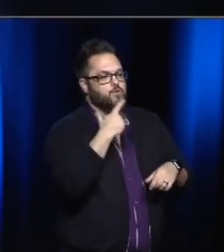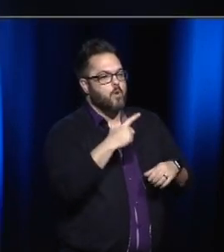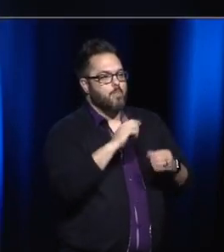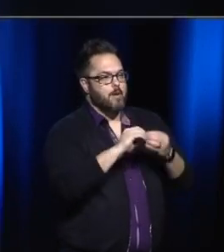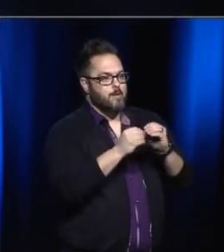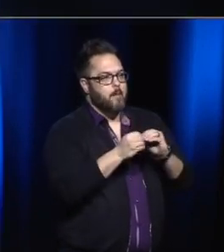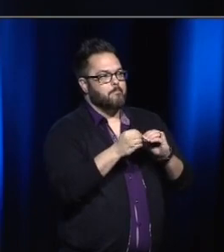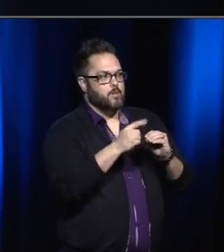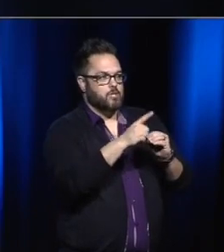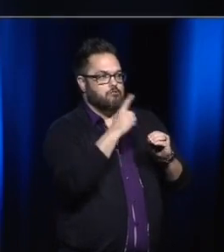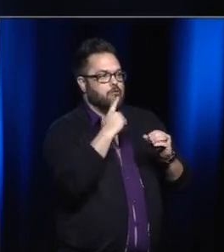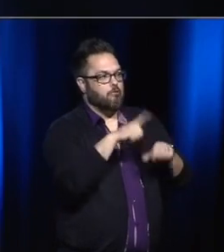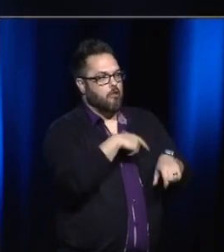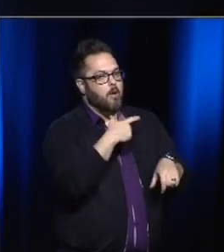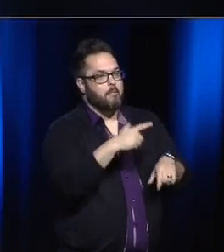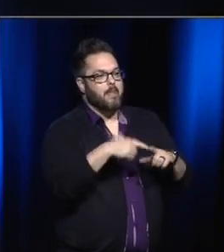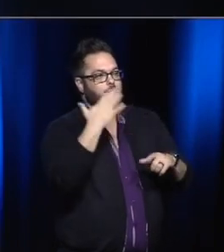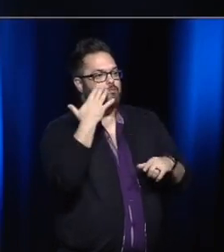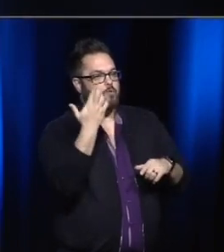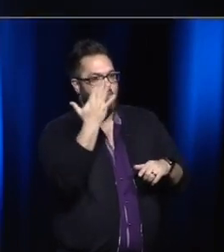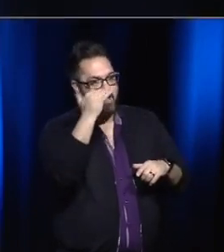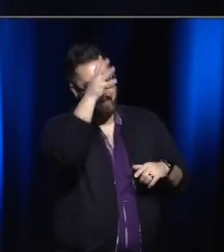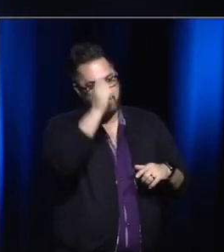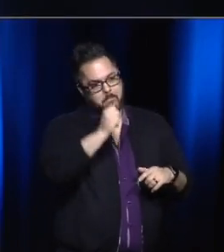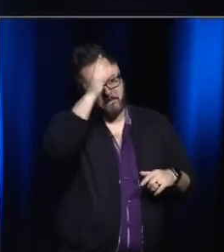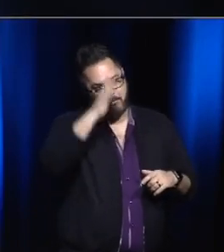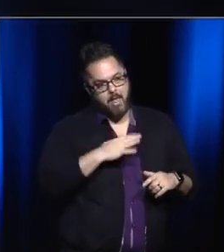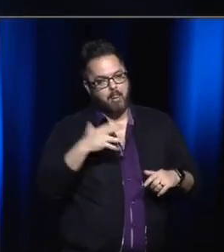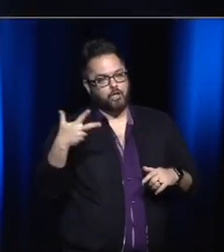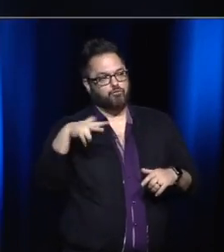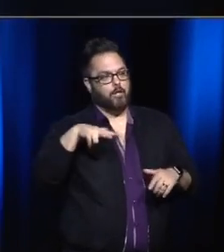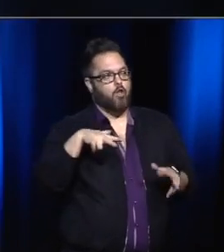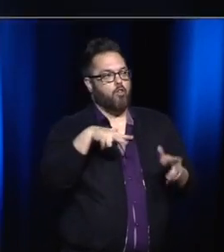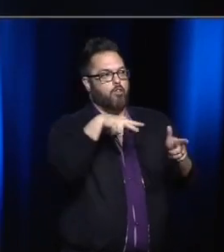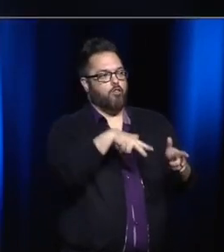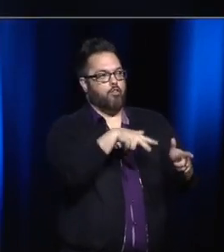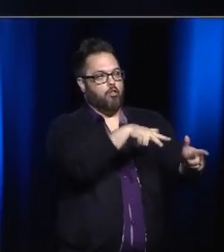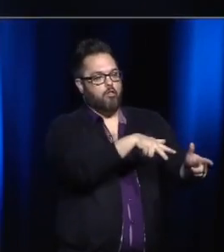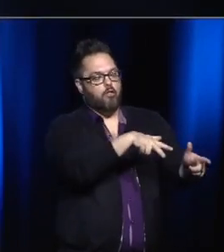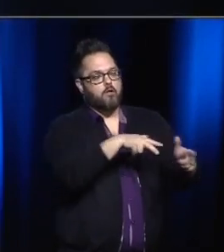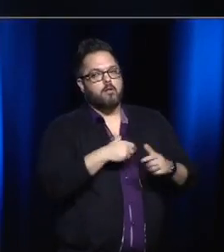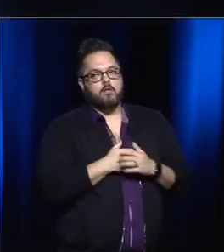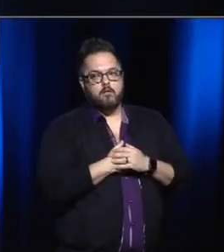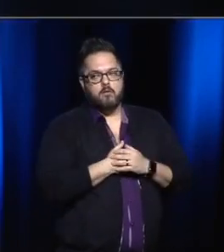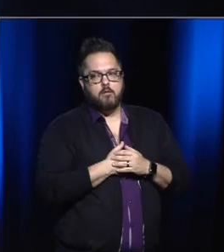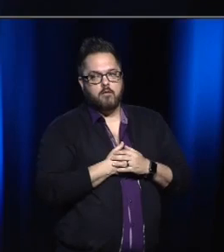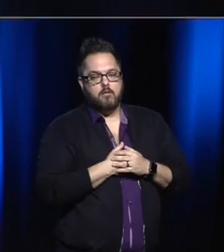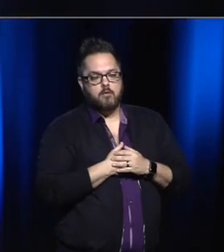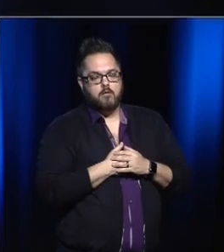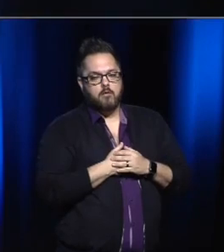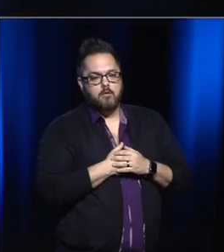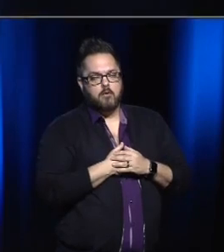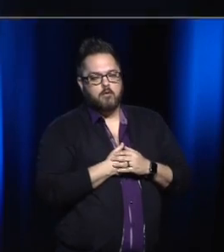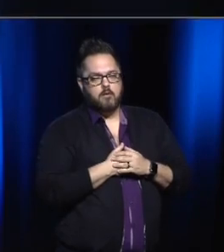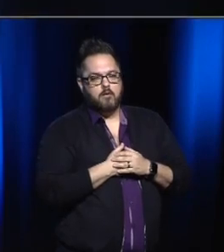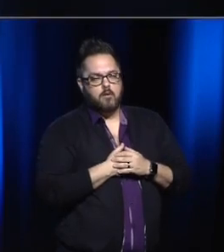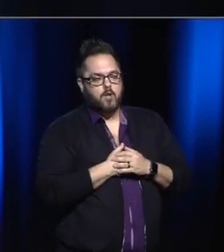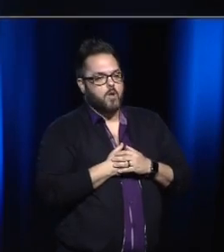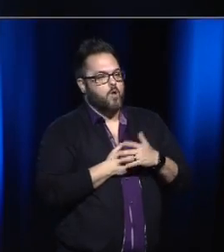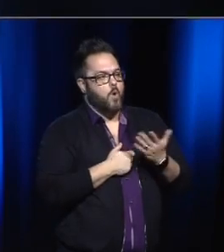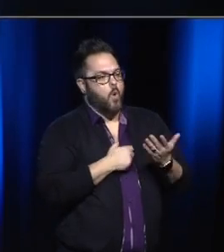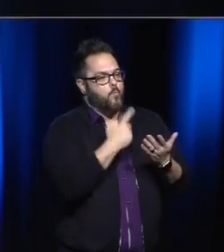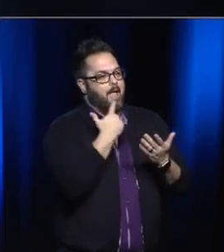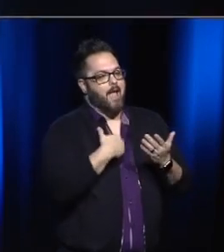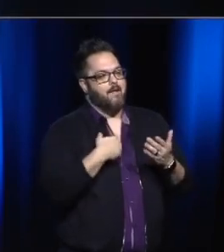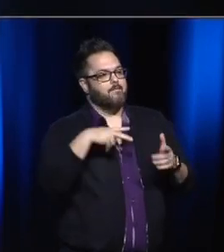these trios. Hal Whitehead and I made a model which, when you put in a few reasonable assumptions, you get pairs